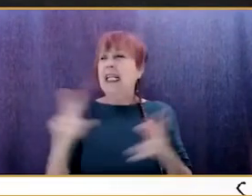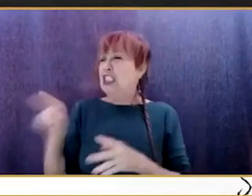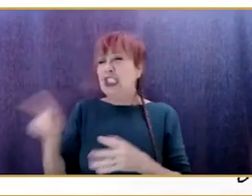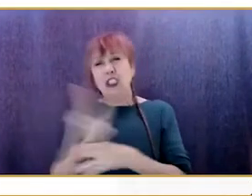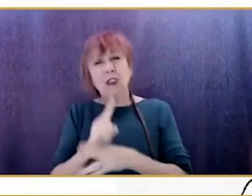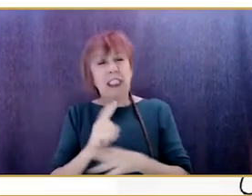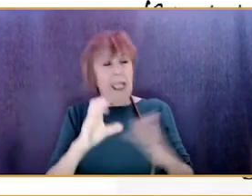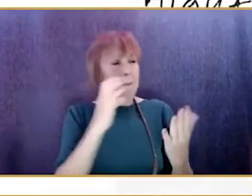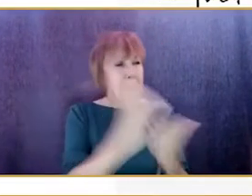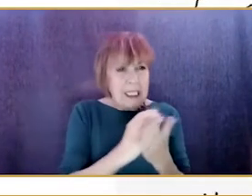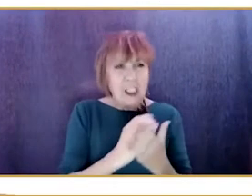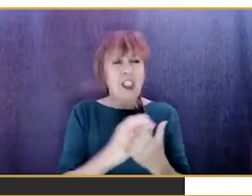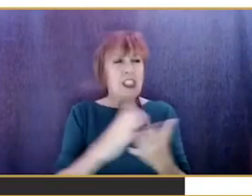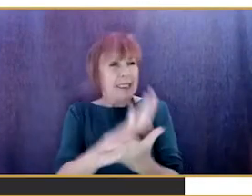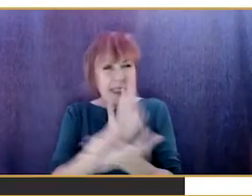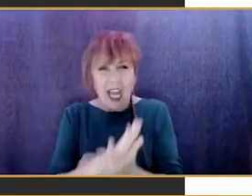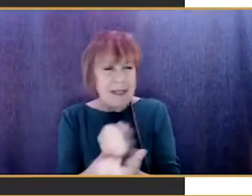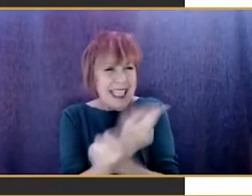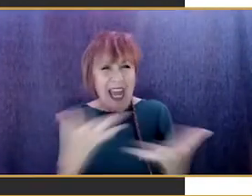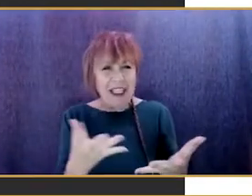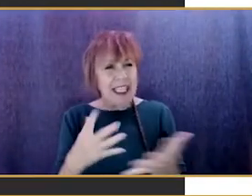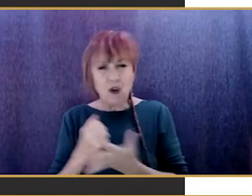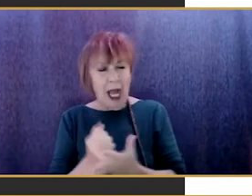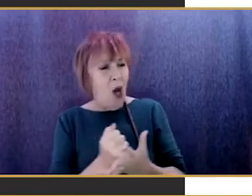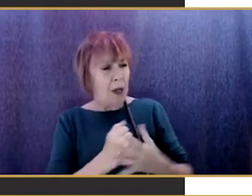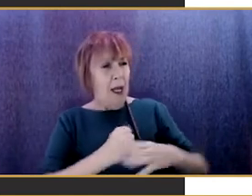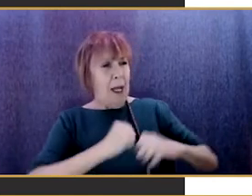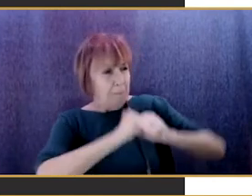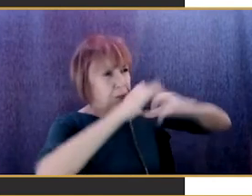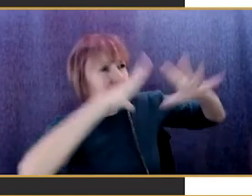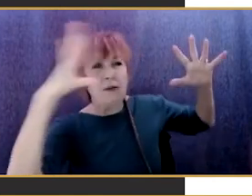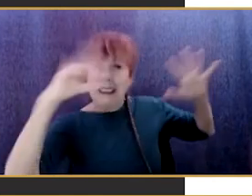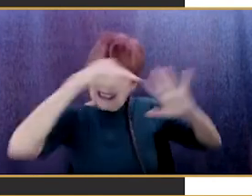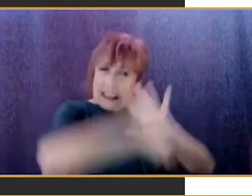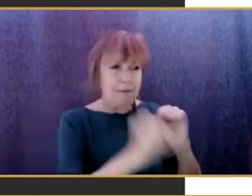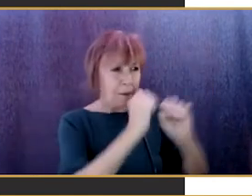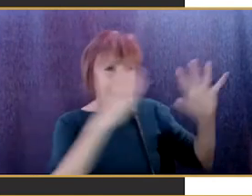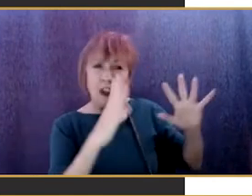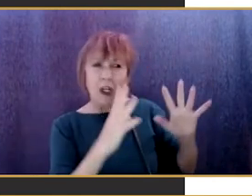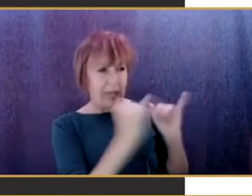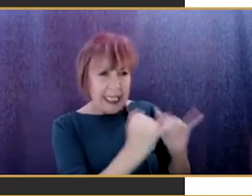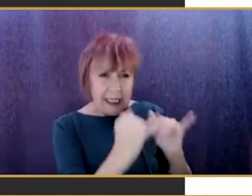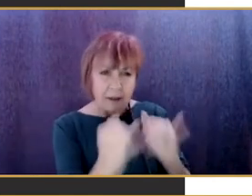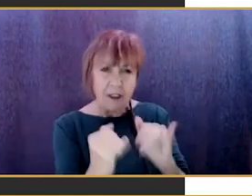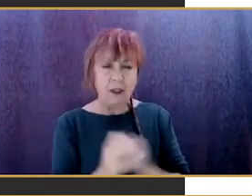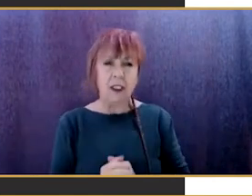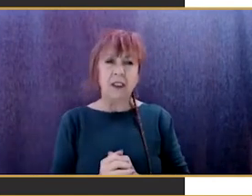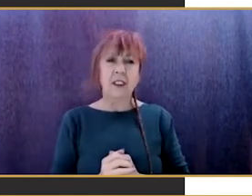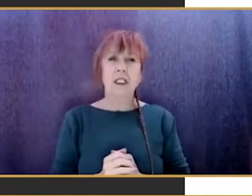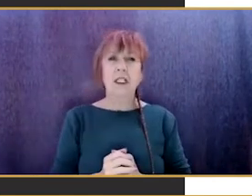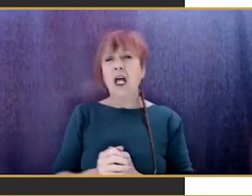one's relationship to the subject The visuals in the book are really important She really wants to